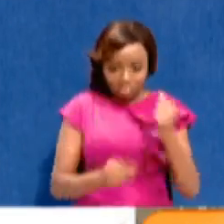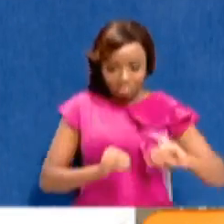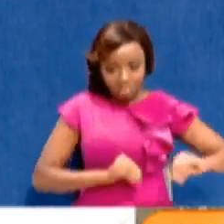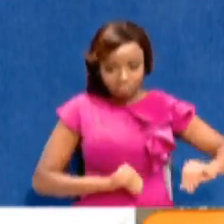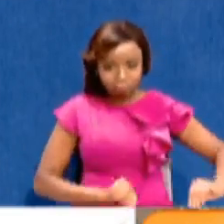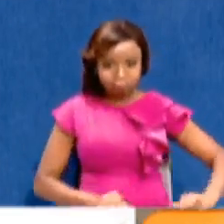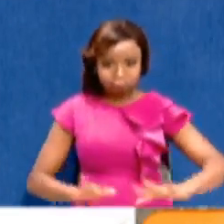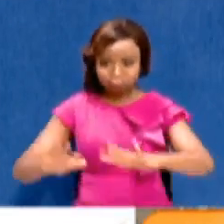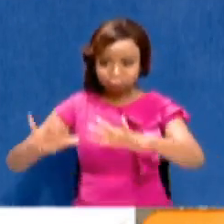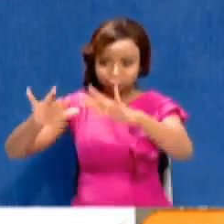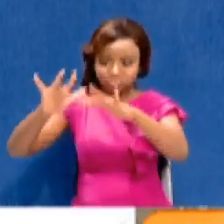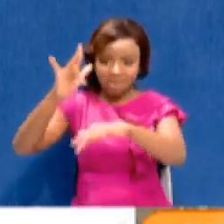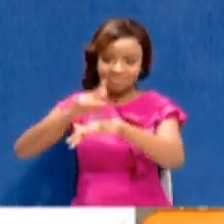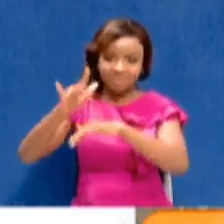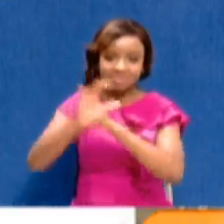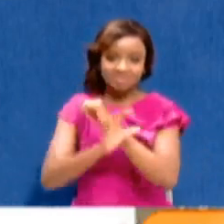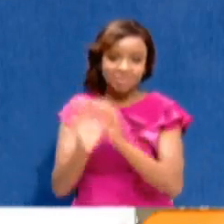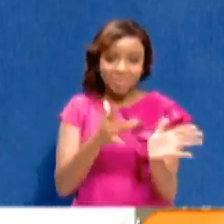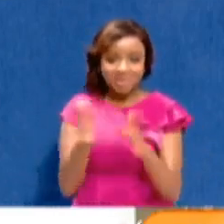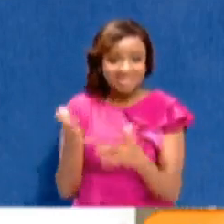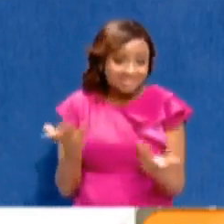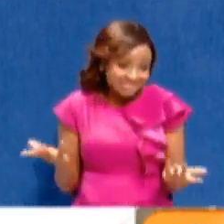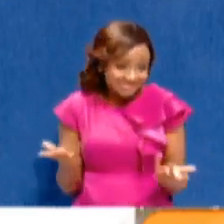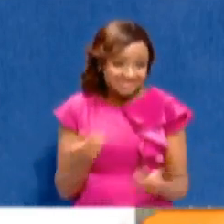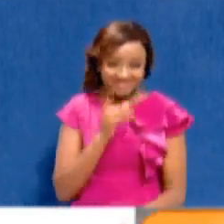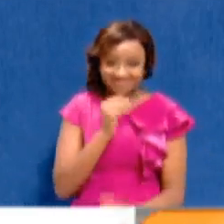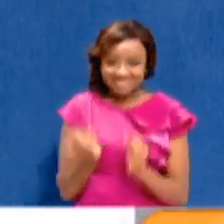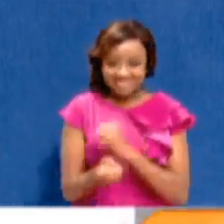affecting the weather in this country. That's your weather forecast. And that's my experience.